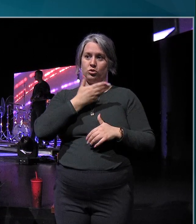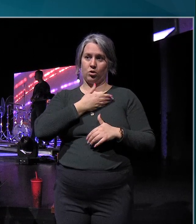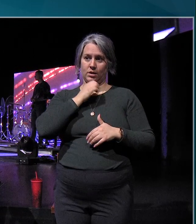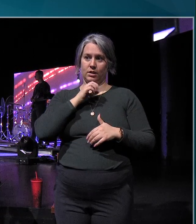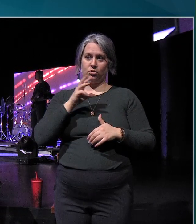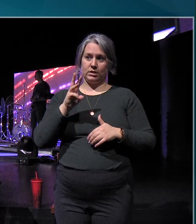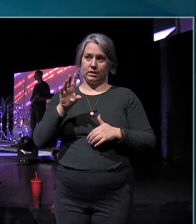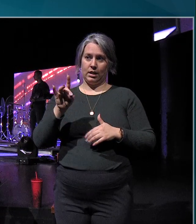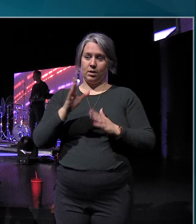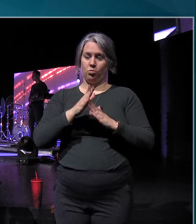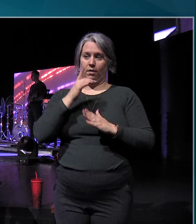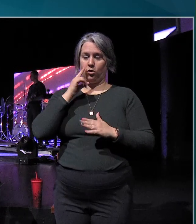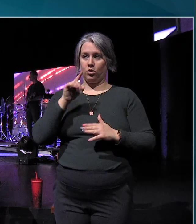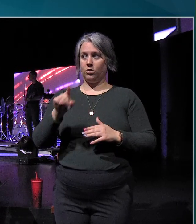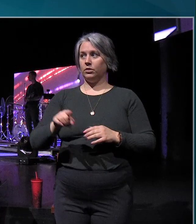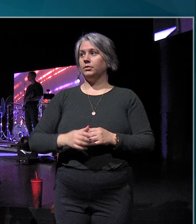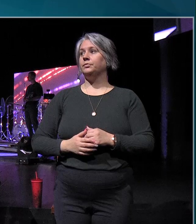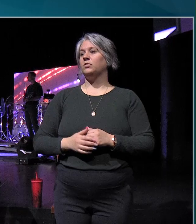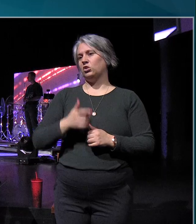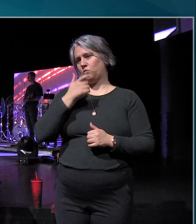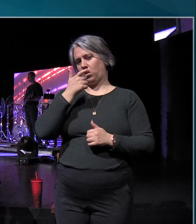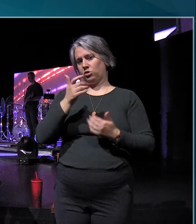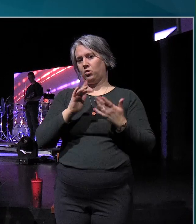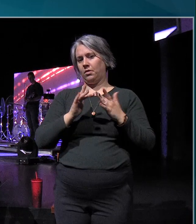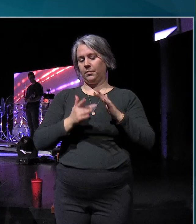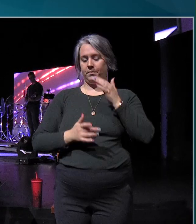68, so we're going to pray for her. She's watching online.